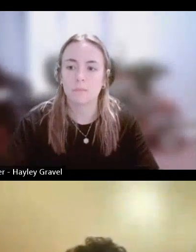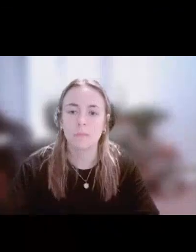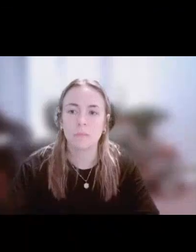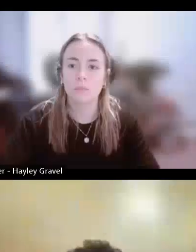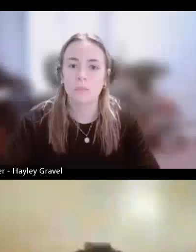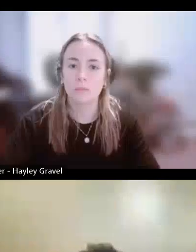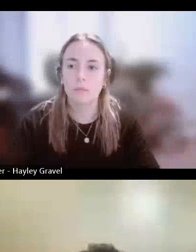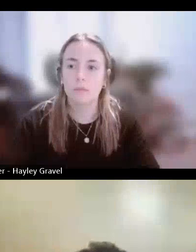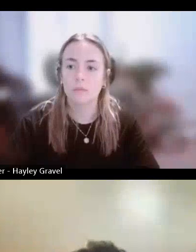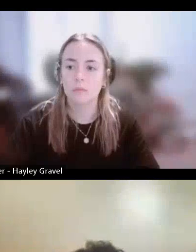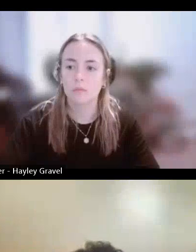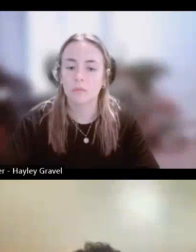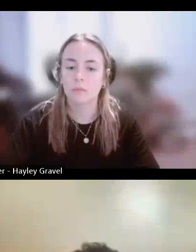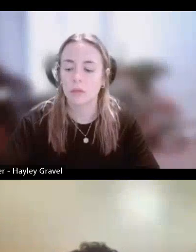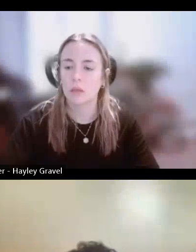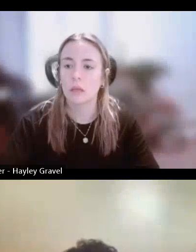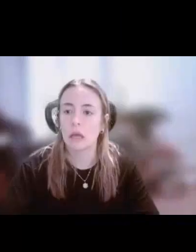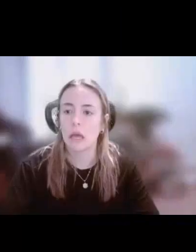6:45.